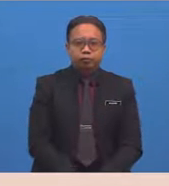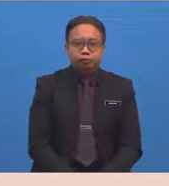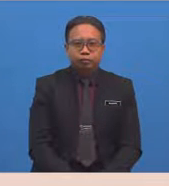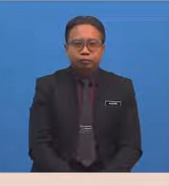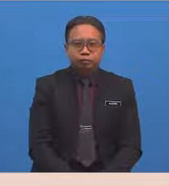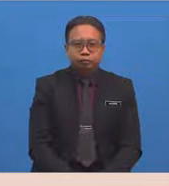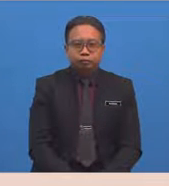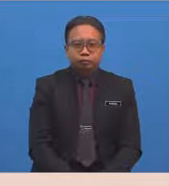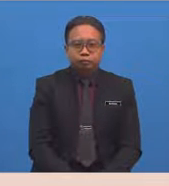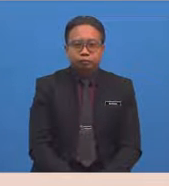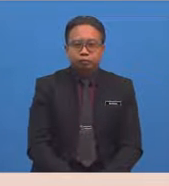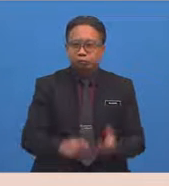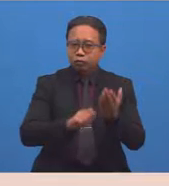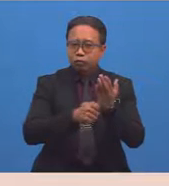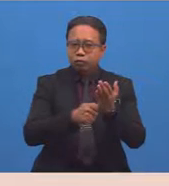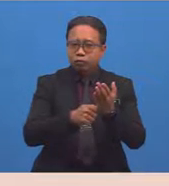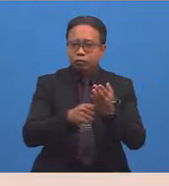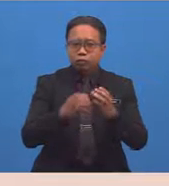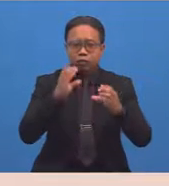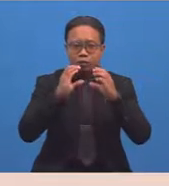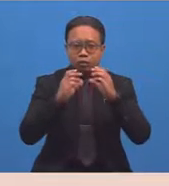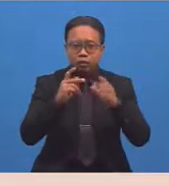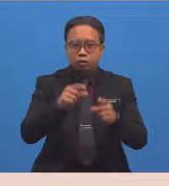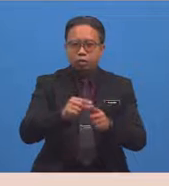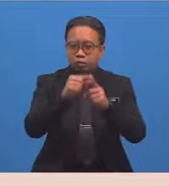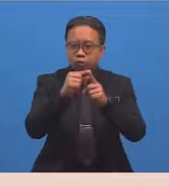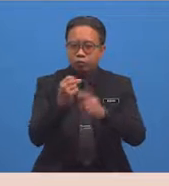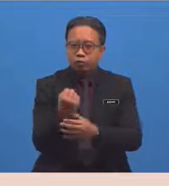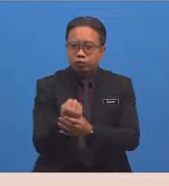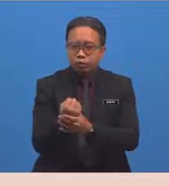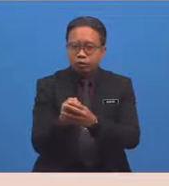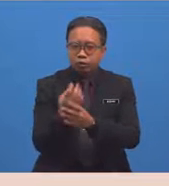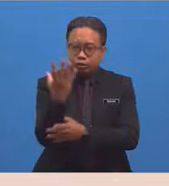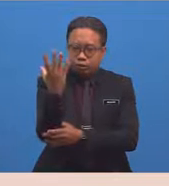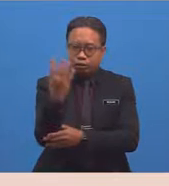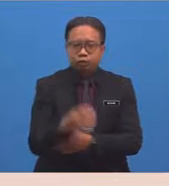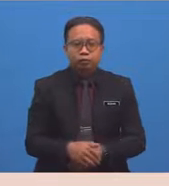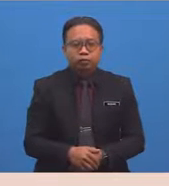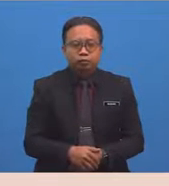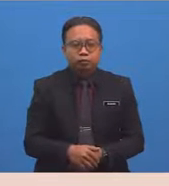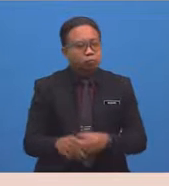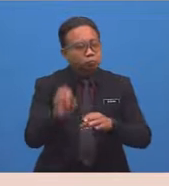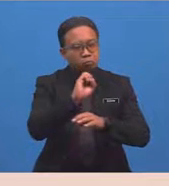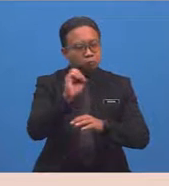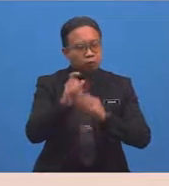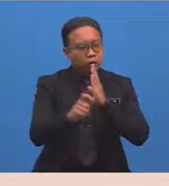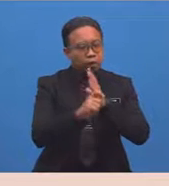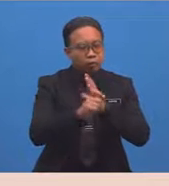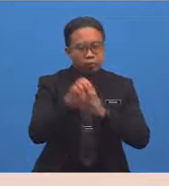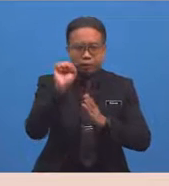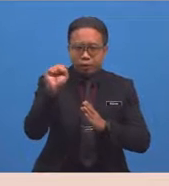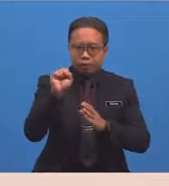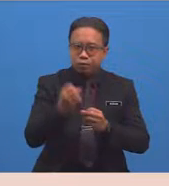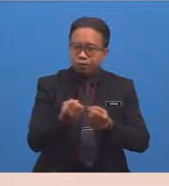much just use the root verb. You don't have to add an S, you don't have to add an ES, you don't have to add anything at all, which makes